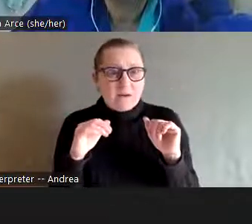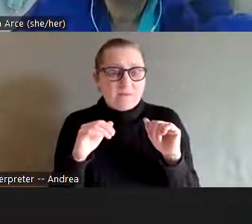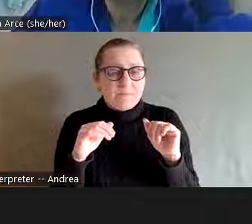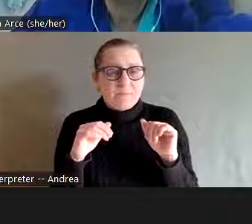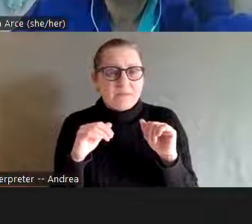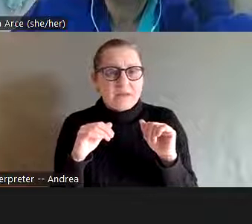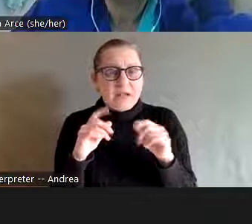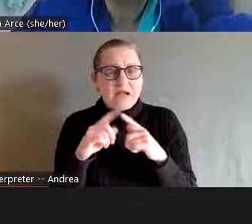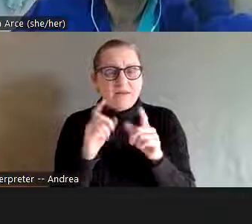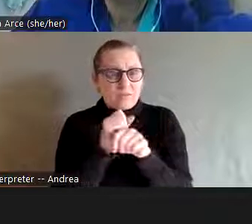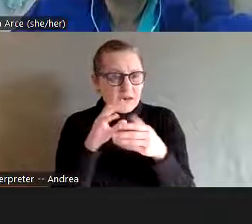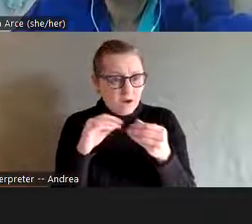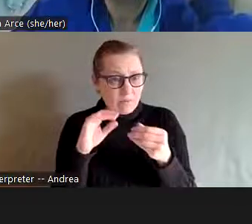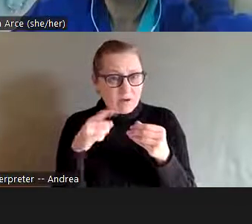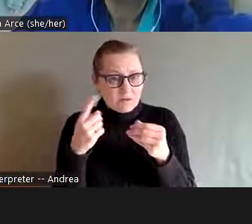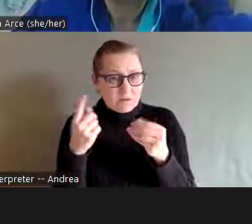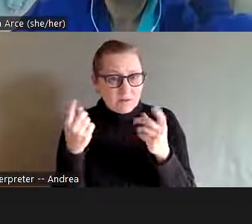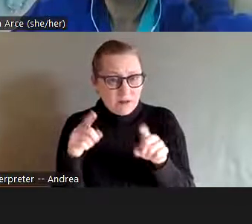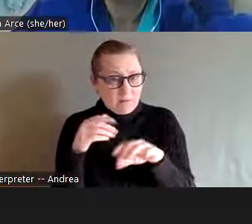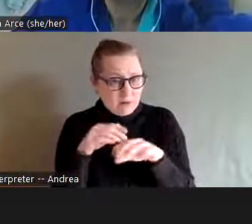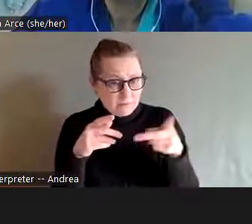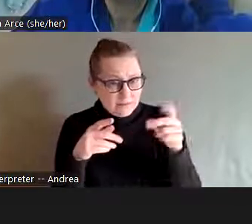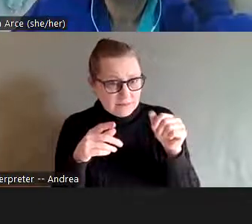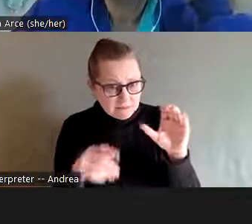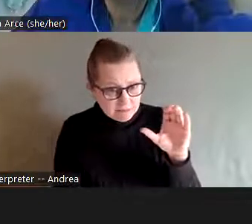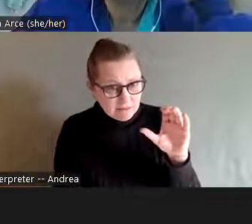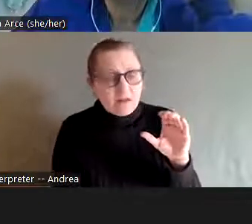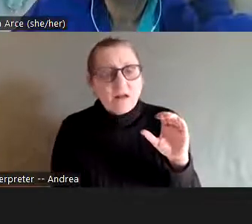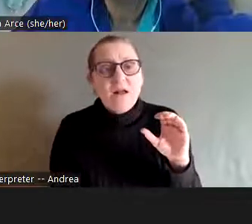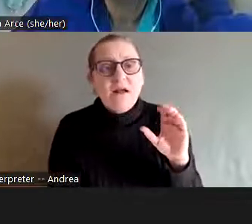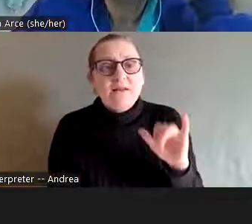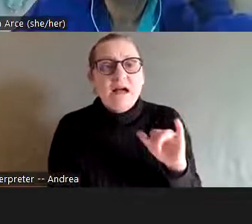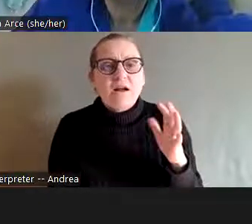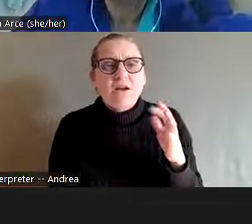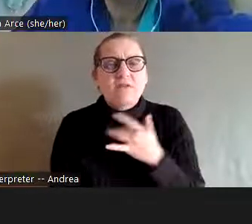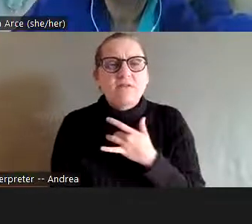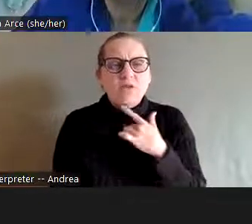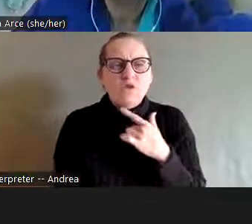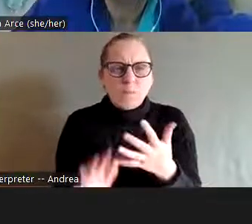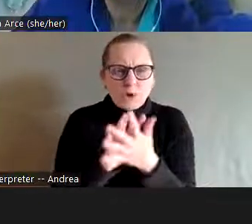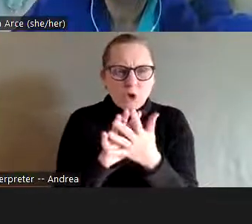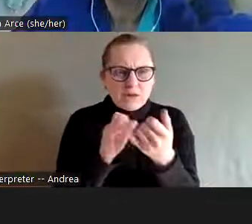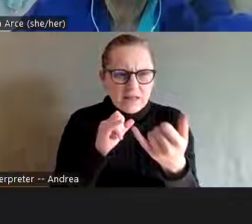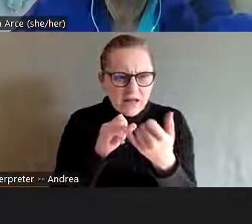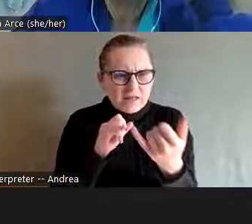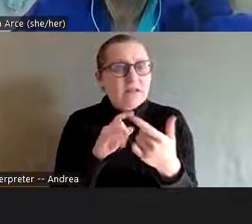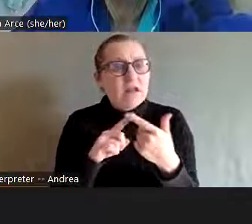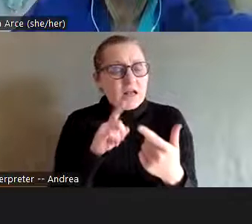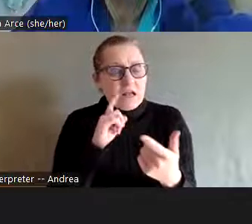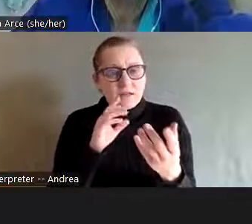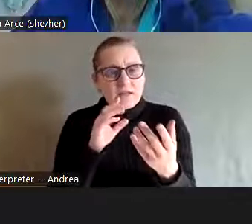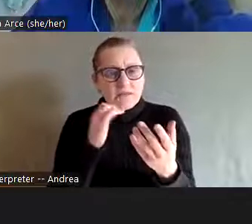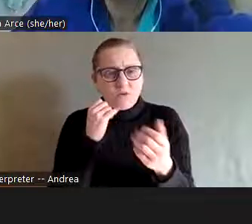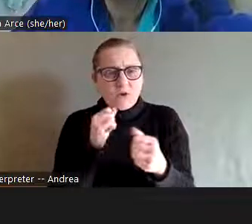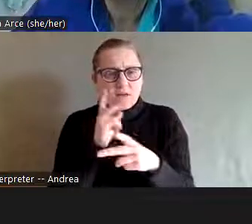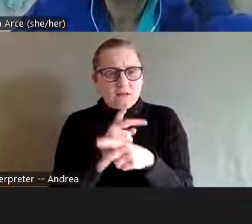a comment about something that's going on at the PAC, that kind of tends to blur those lines. And the more that you can keep